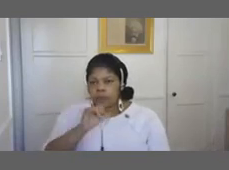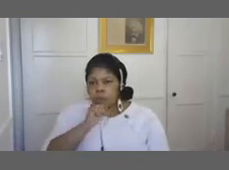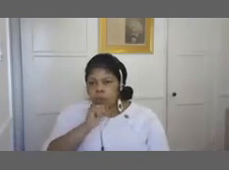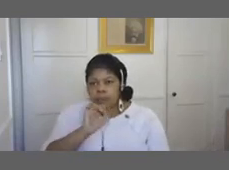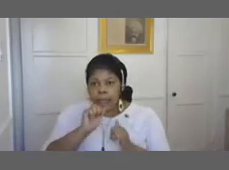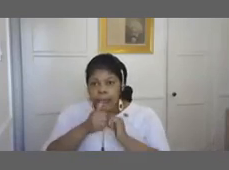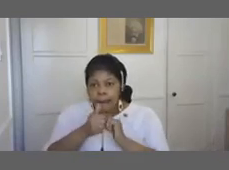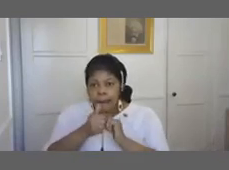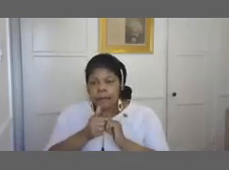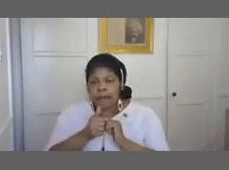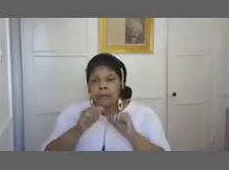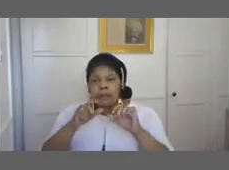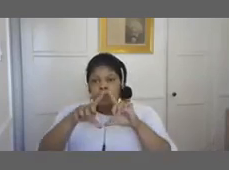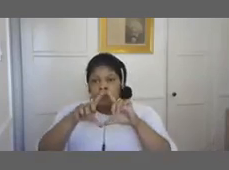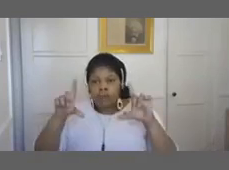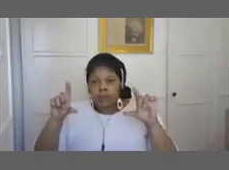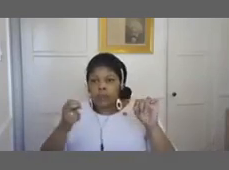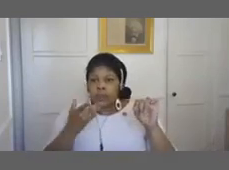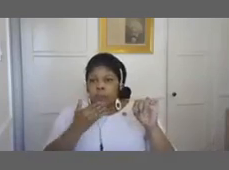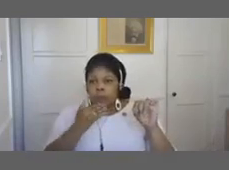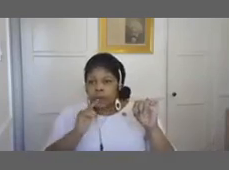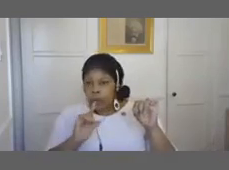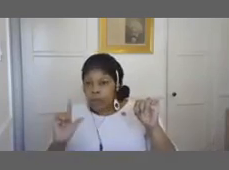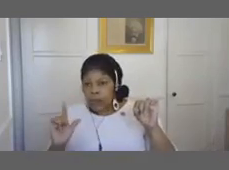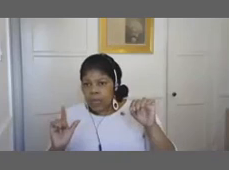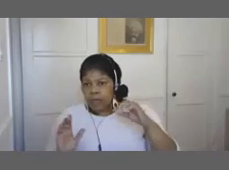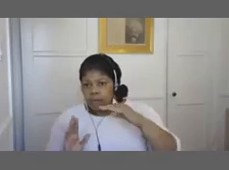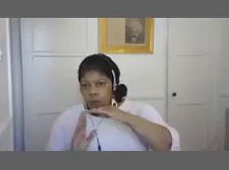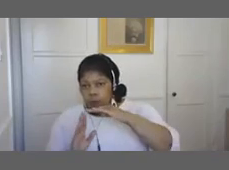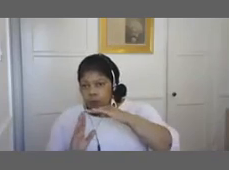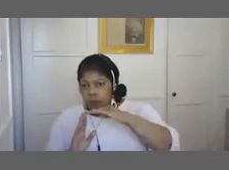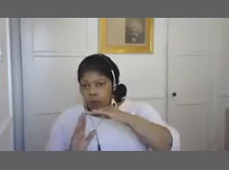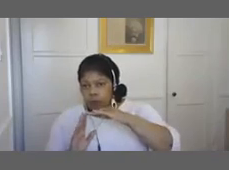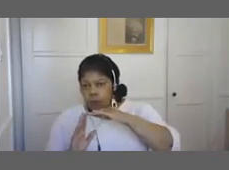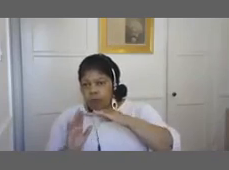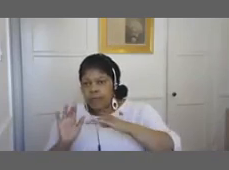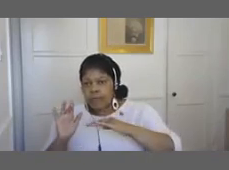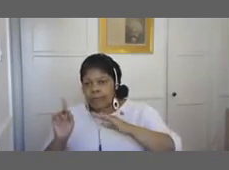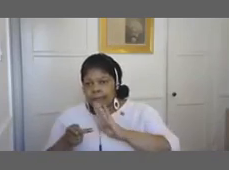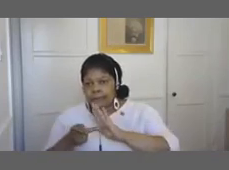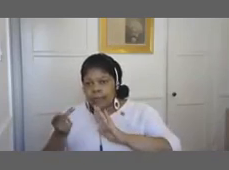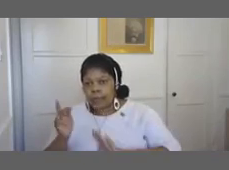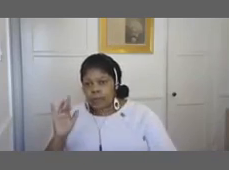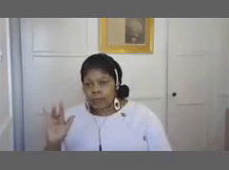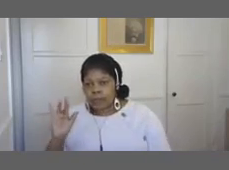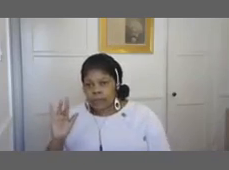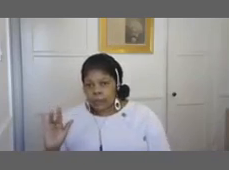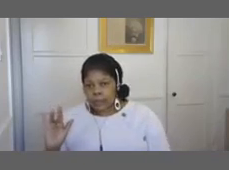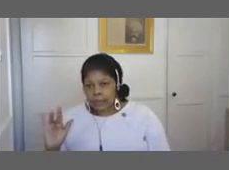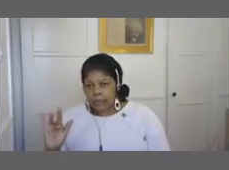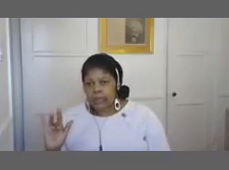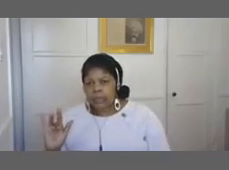swatch down in the left-hand corner of our toolbar. So if I double click on it, it brings up